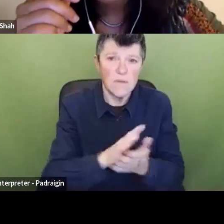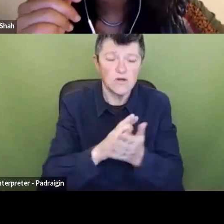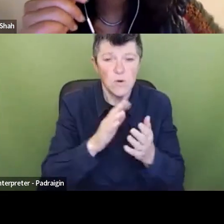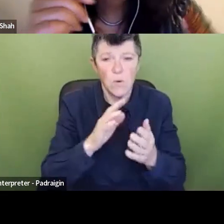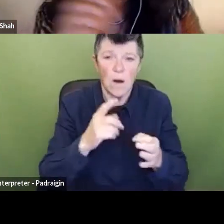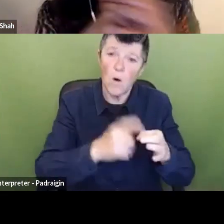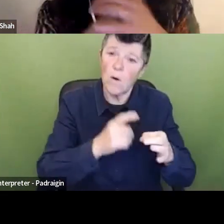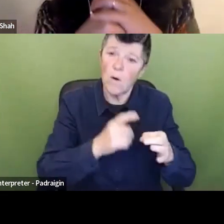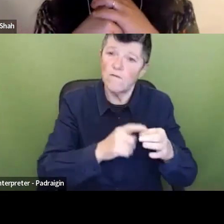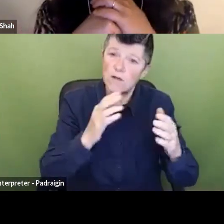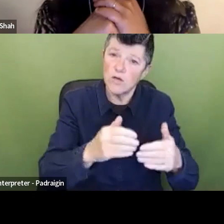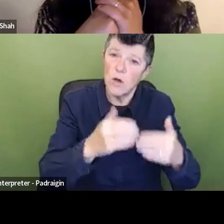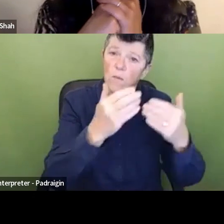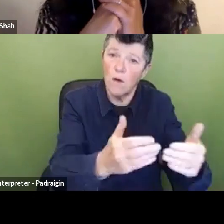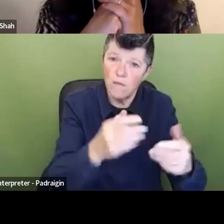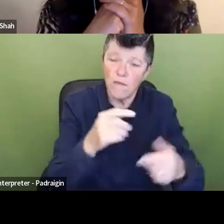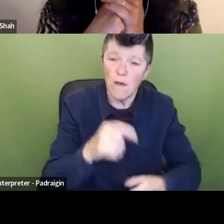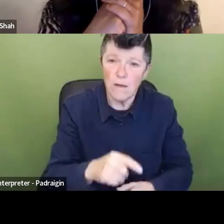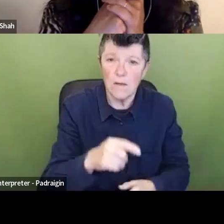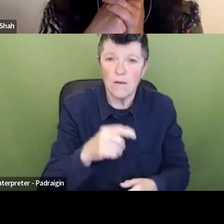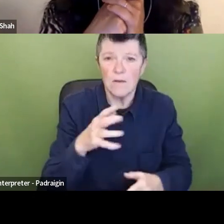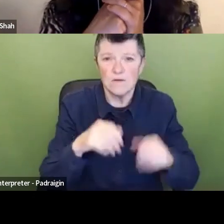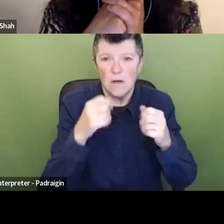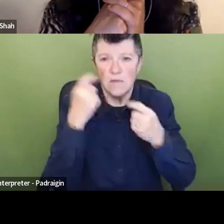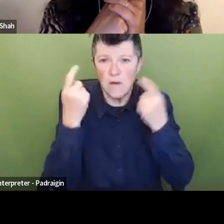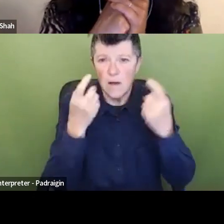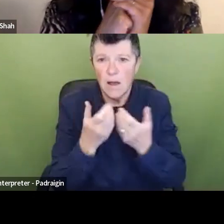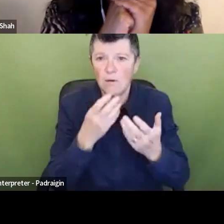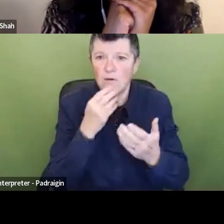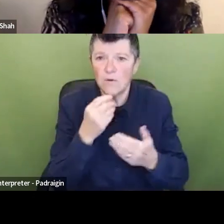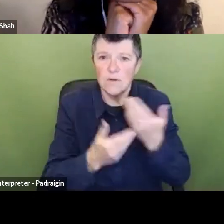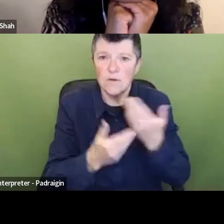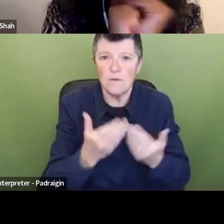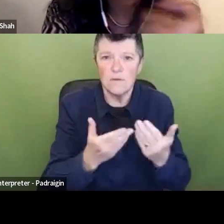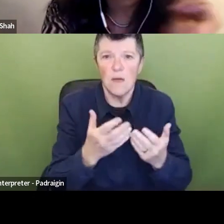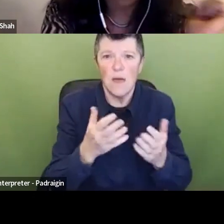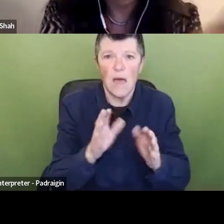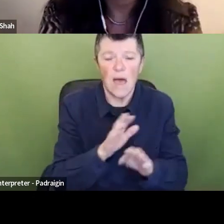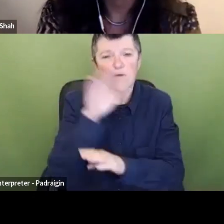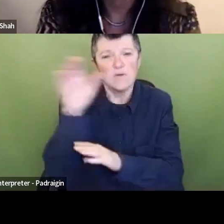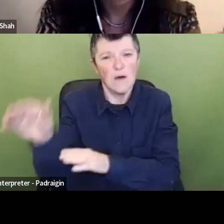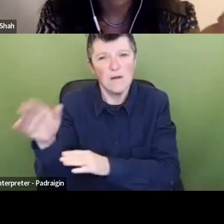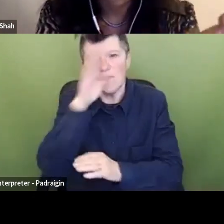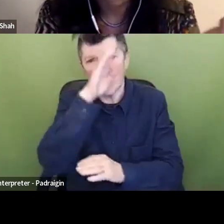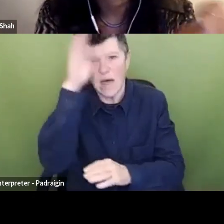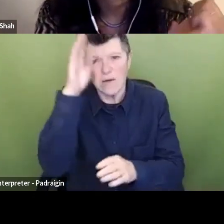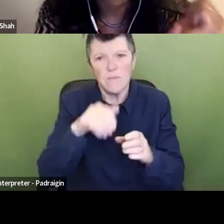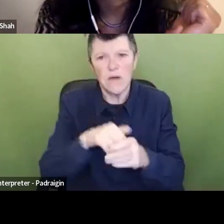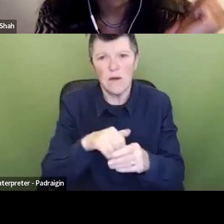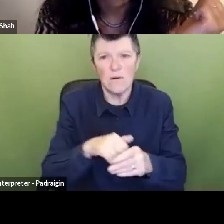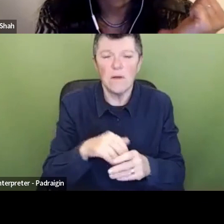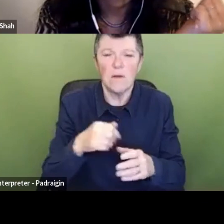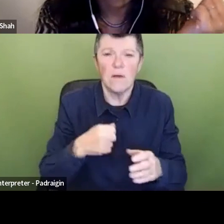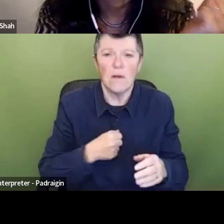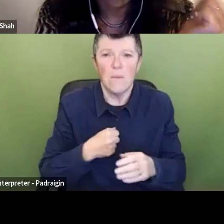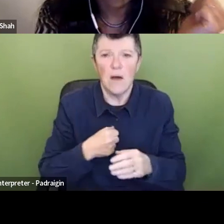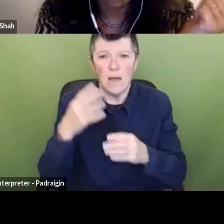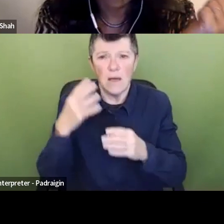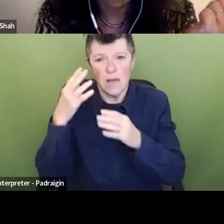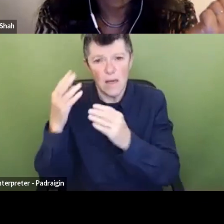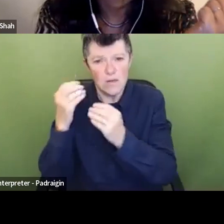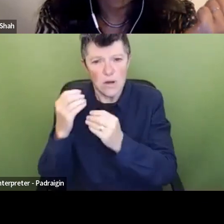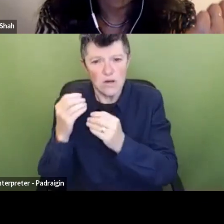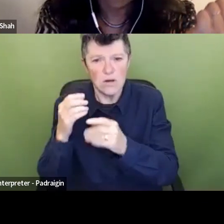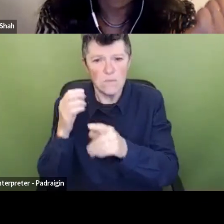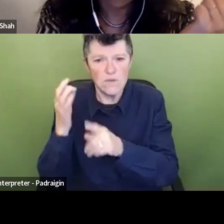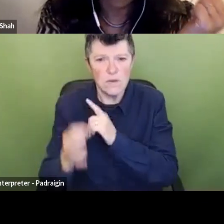But to start thinking about how you can use these stories beyond the academic context. I think in my education in particular, it was always about